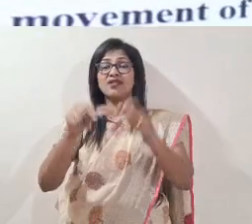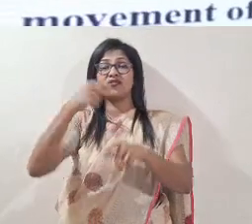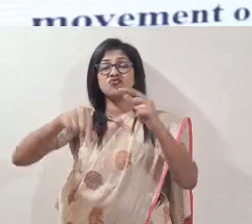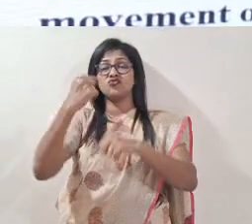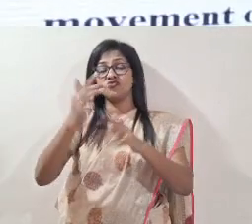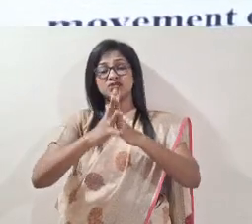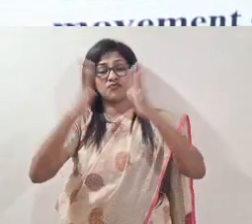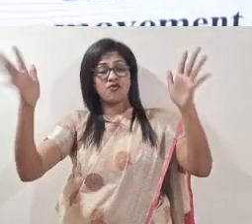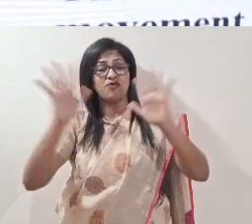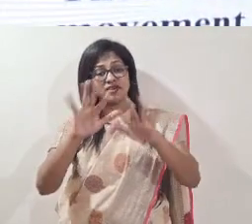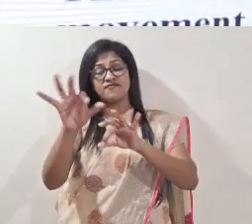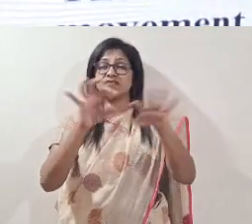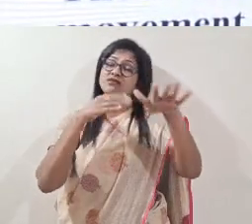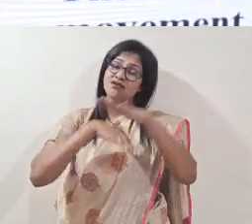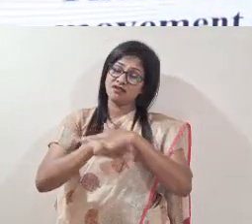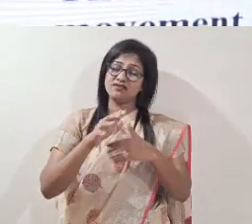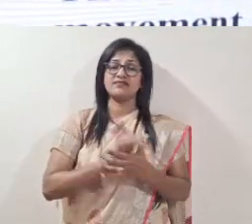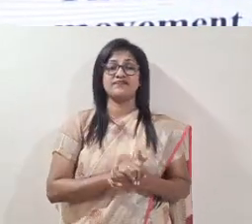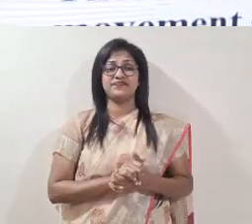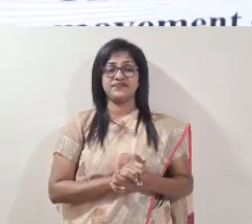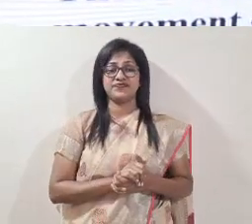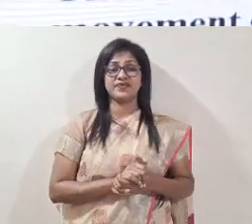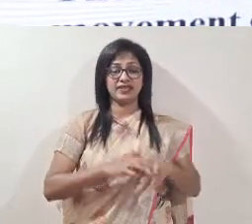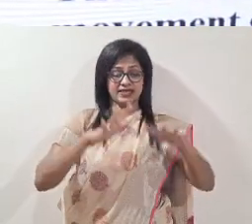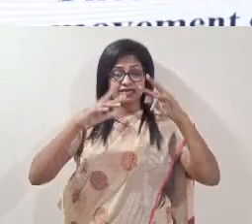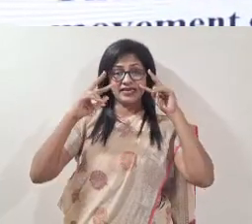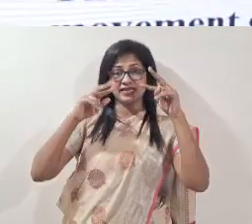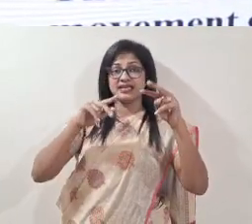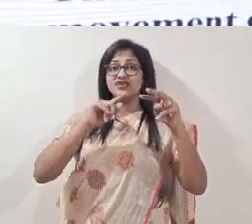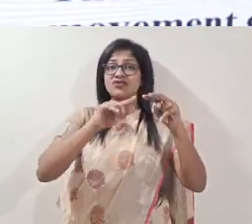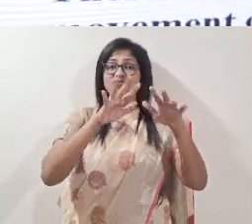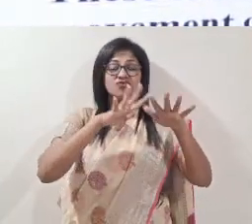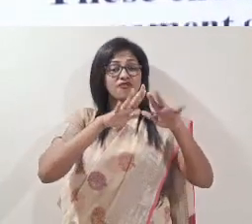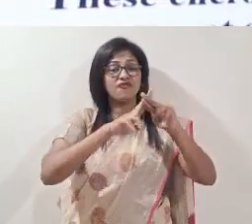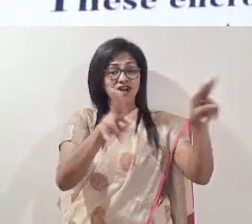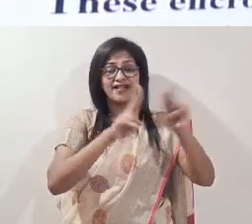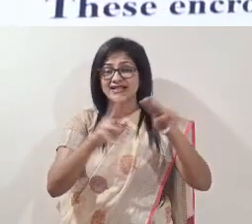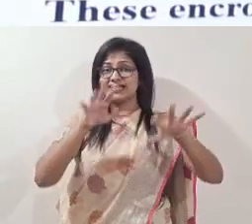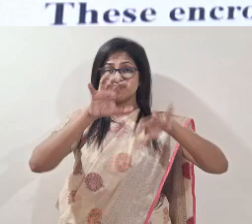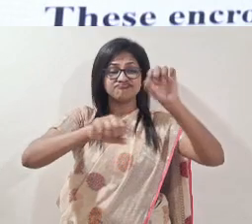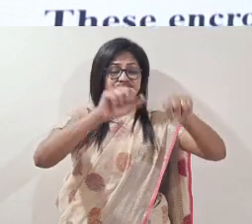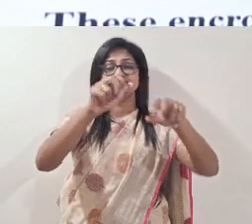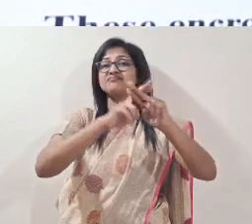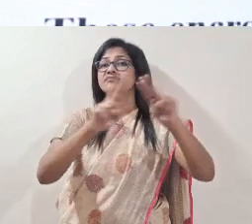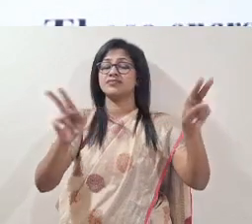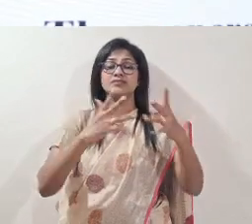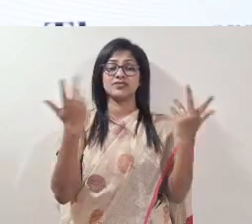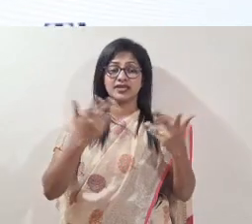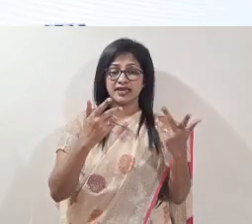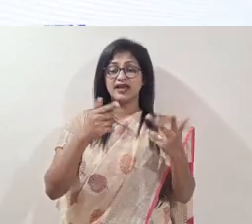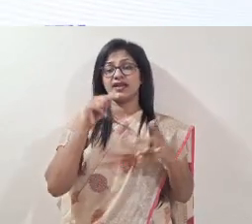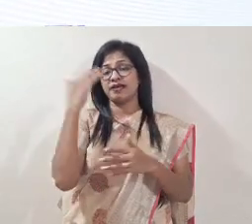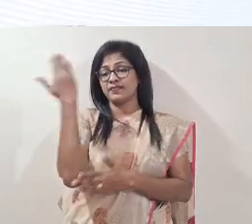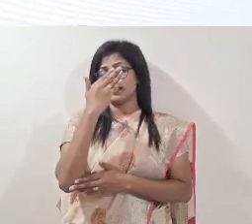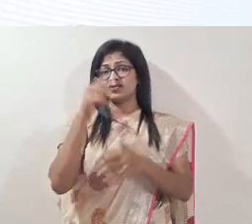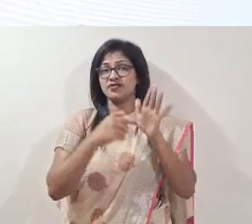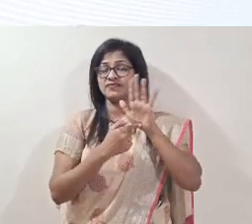heavy. So there are static encroachments and dynamic encroachments. This presentation or this